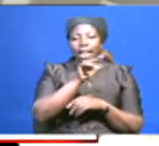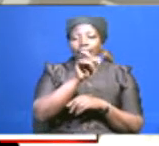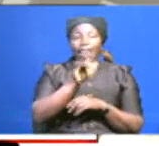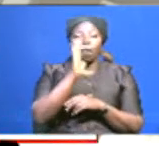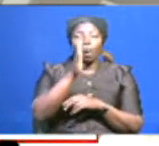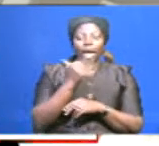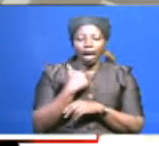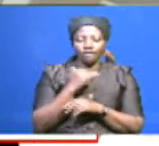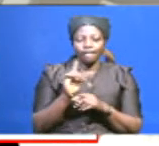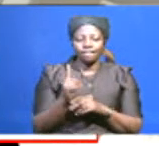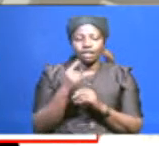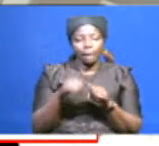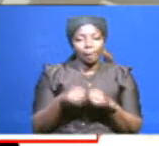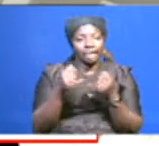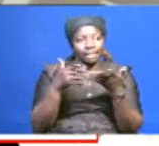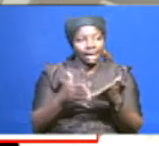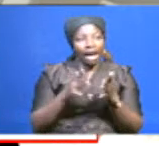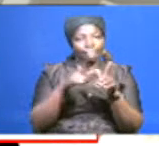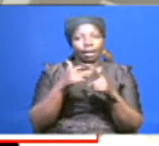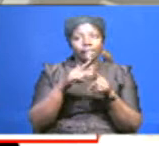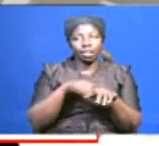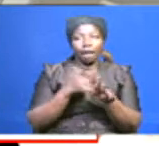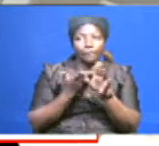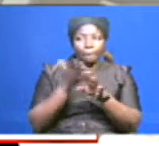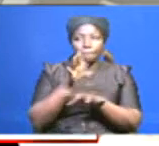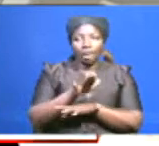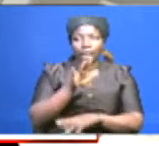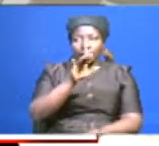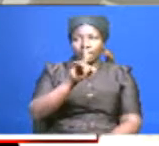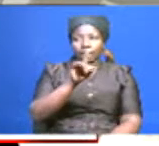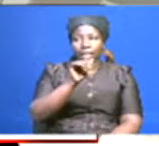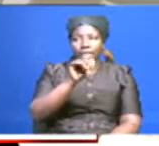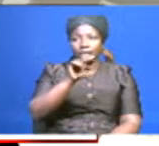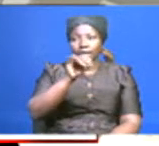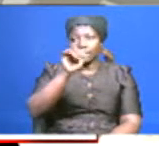on Prime Edition. When we come back,